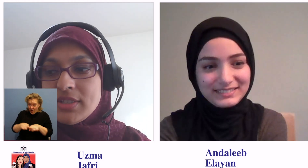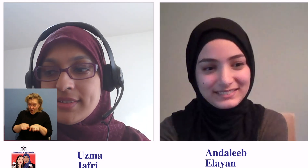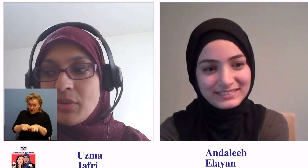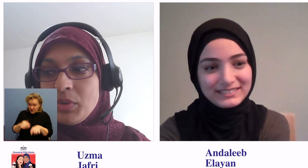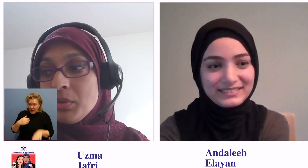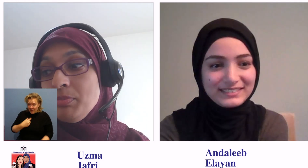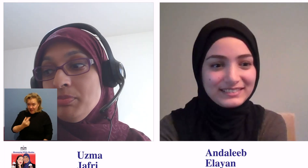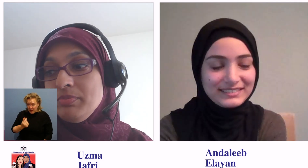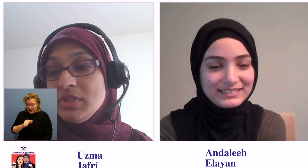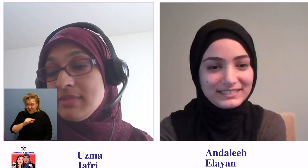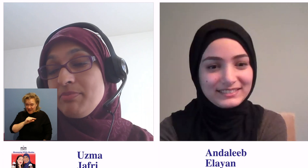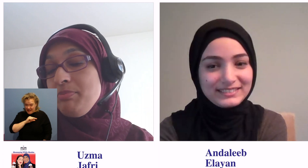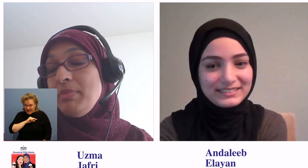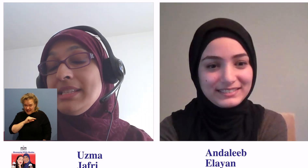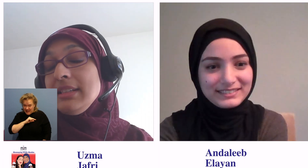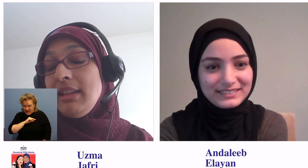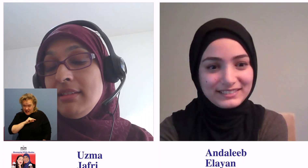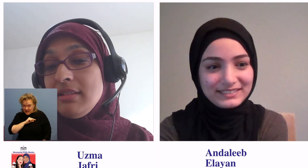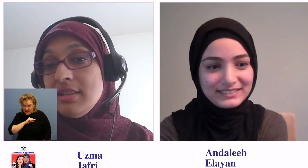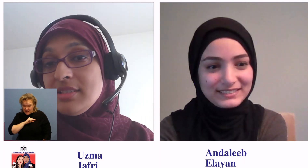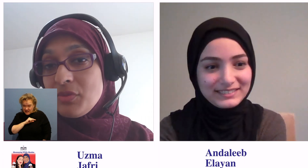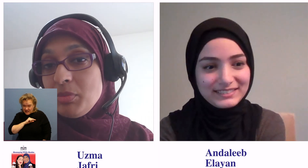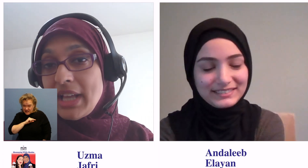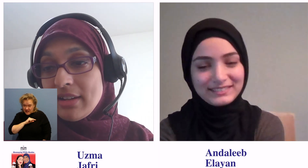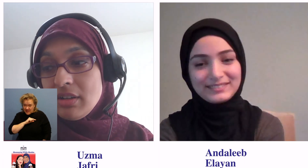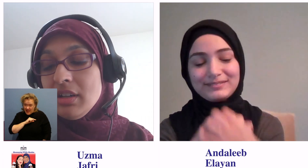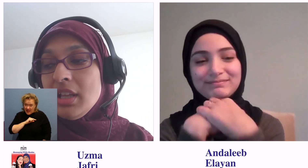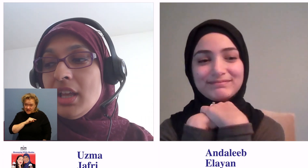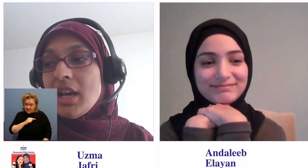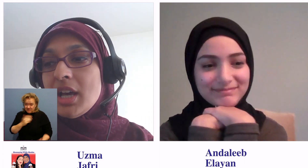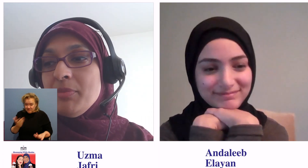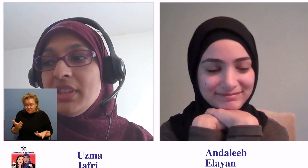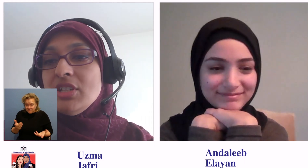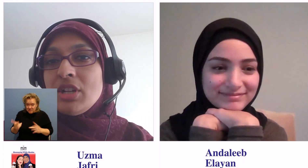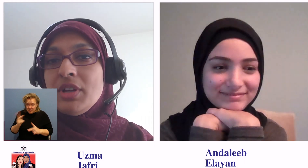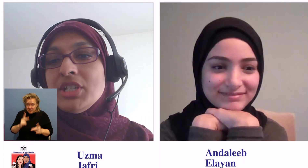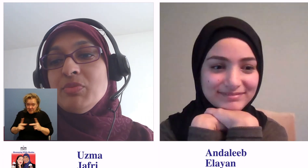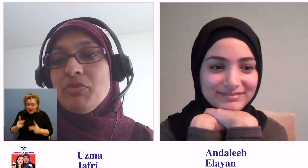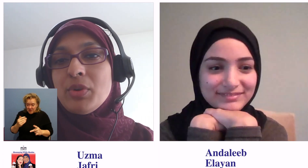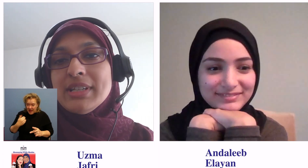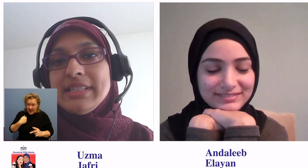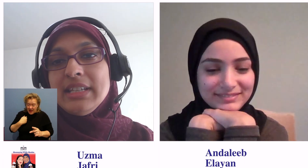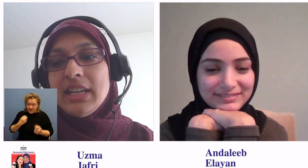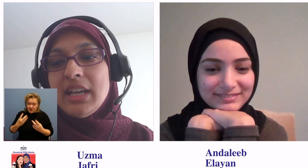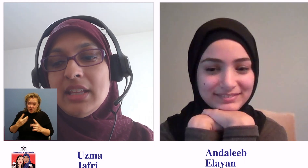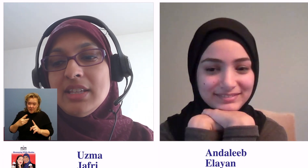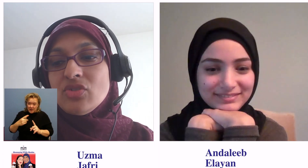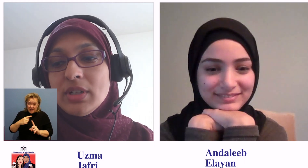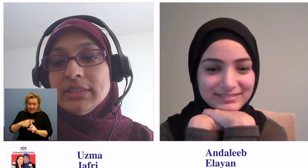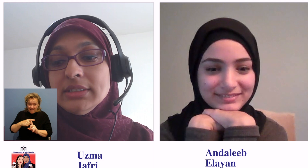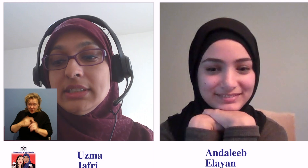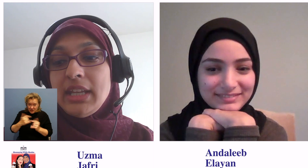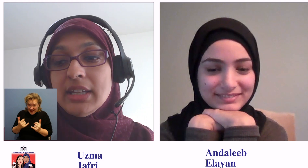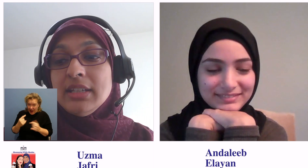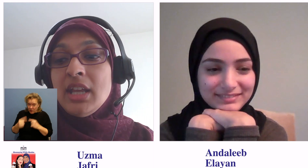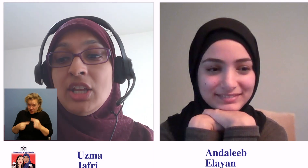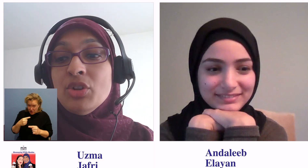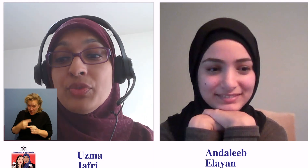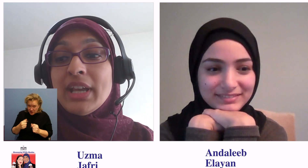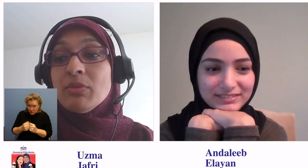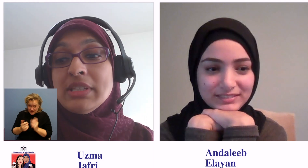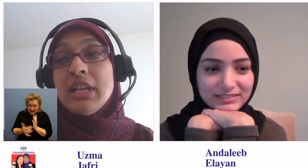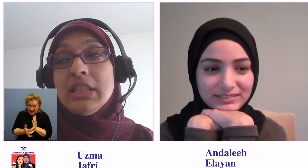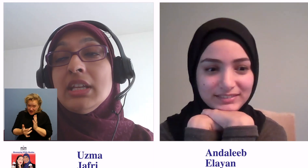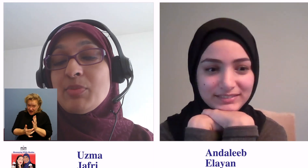advantages that we were basically handed on a silver platter, um, that the generations before us didn't get and they struggled. And,